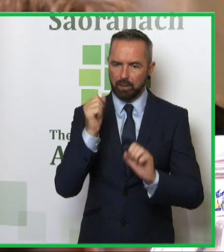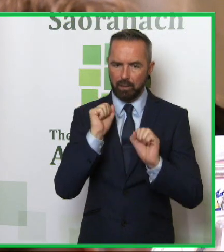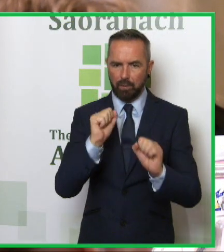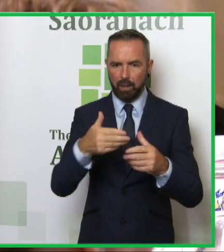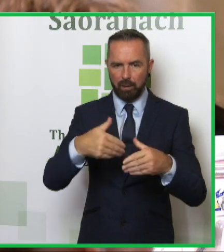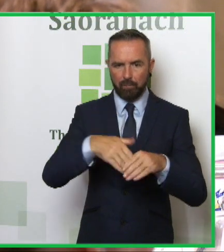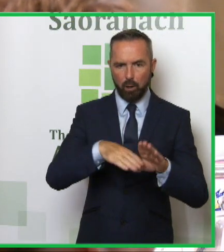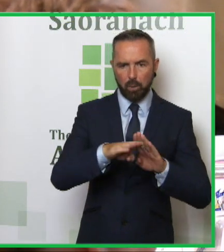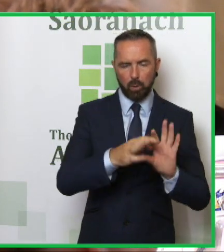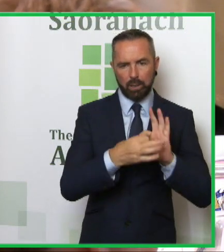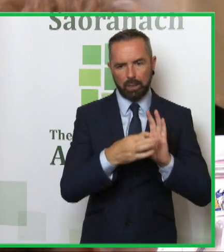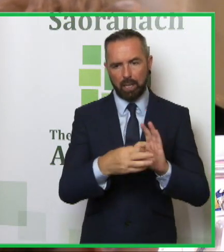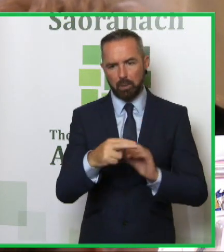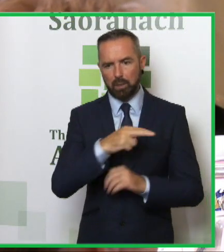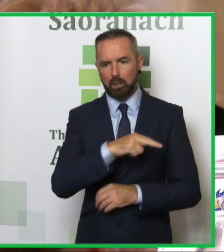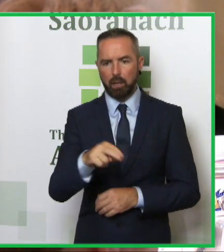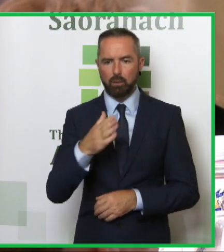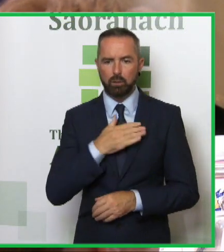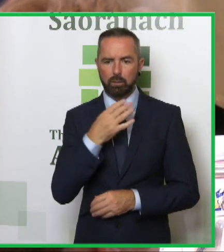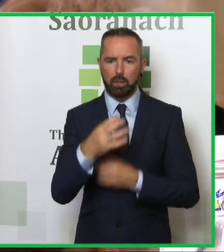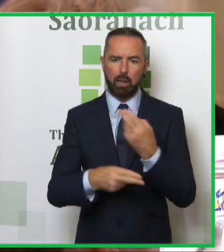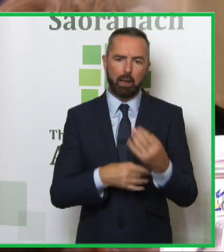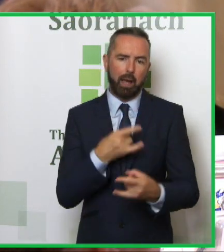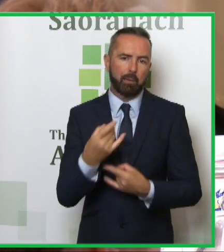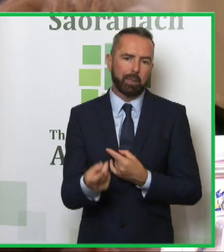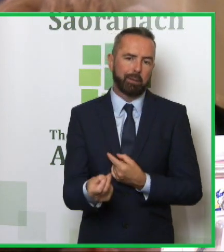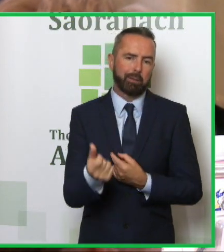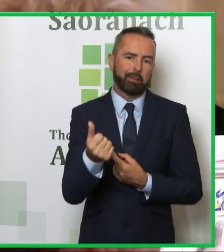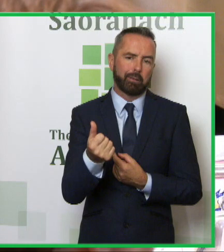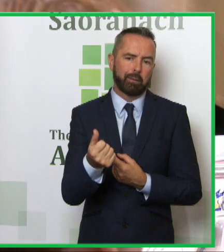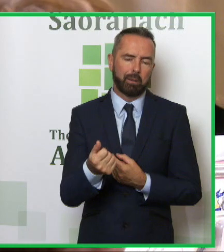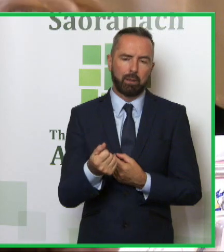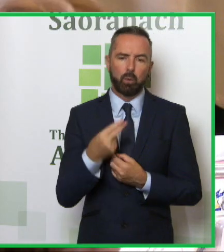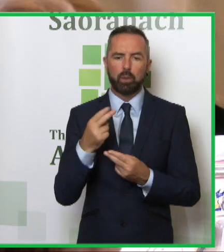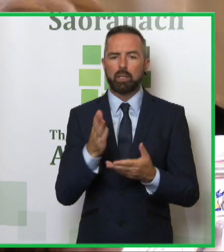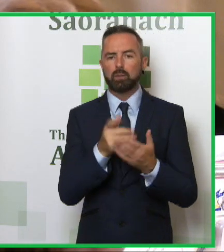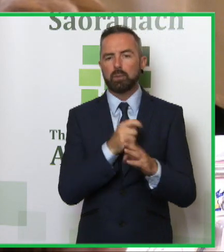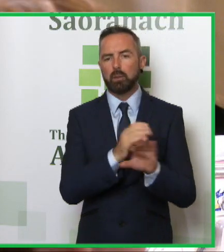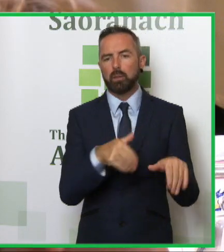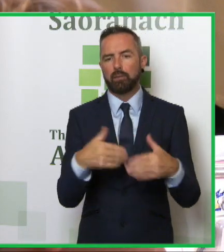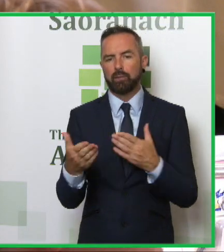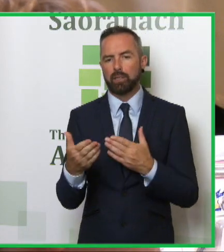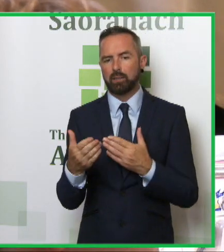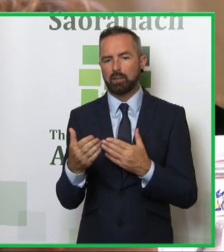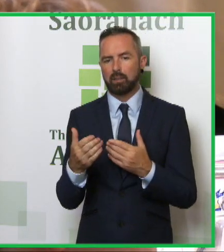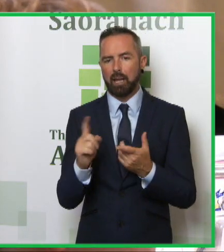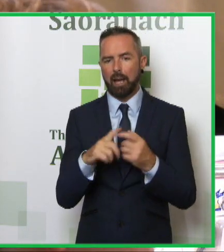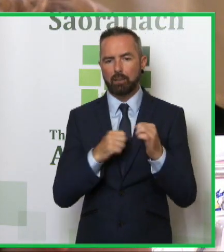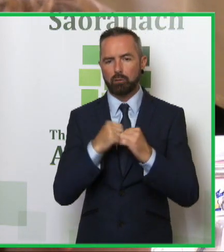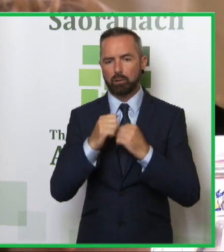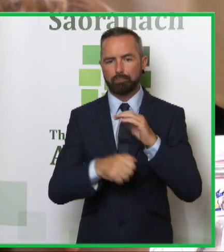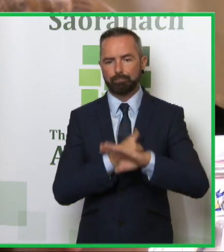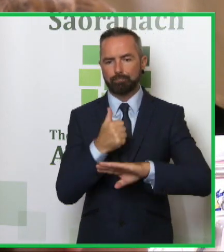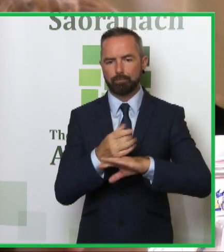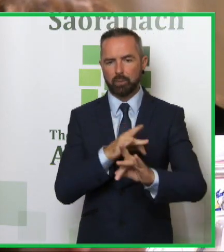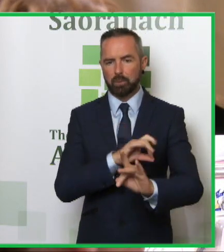and engagement doesn't just happen, that there has to be provision made and structures put in place